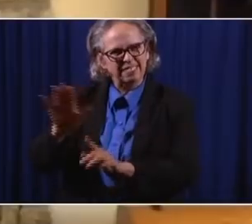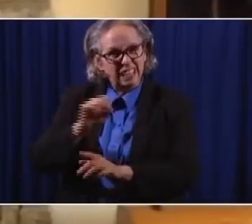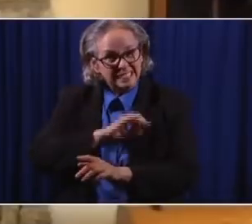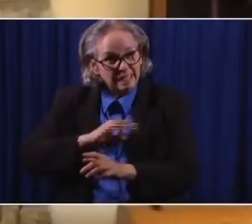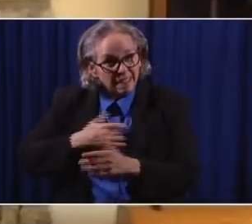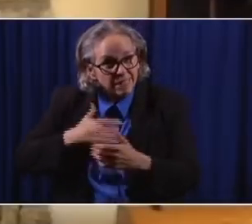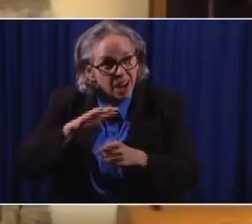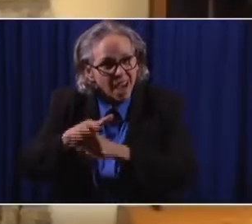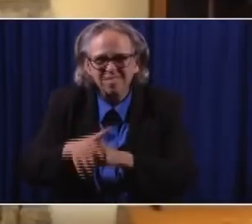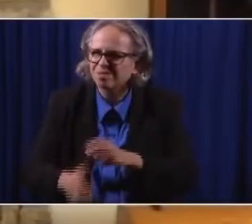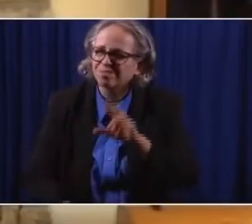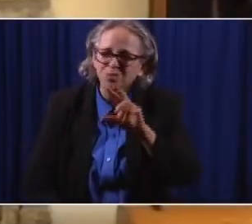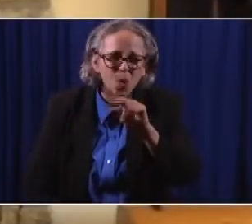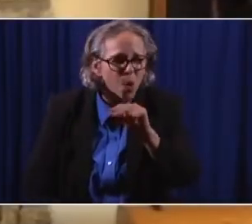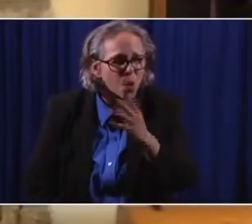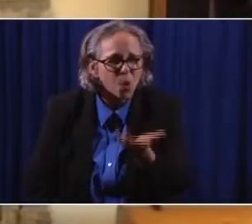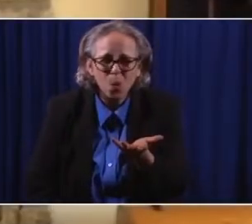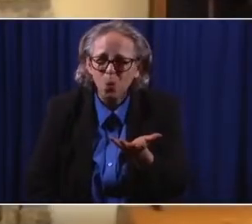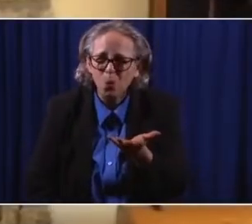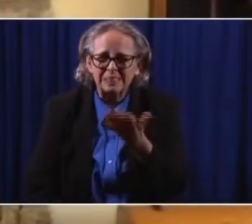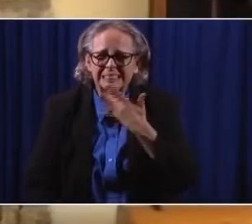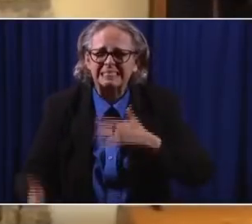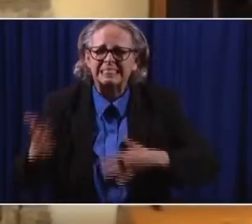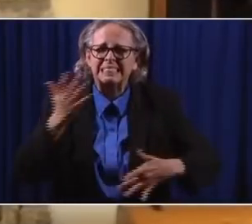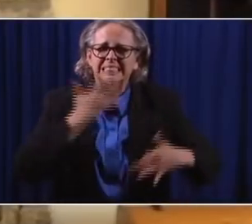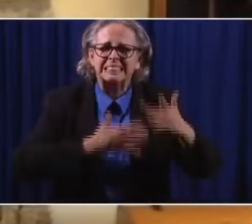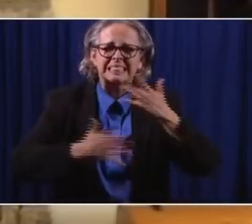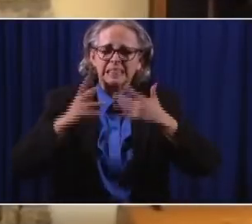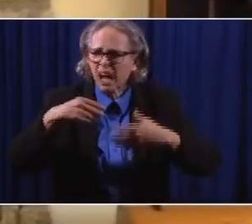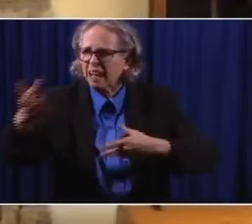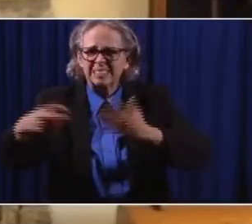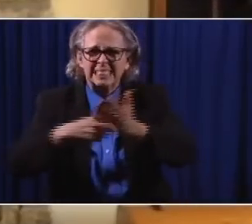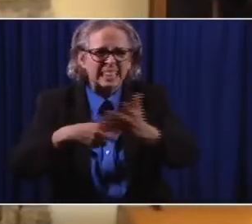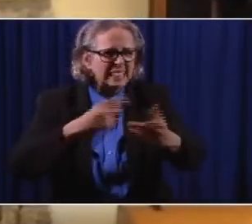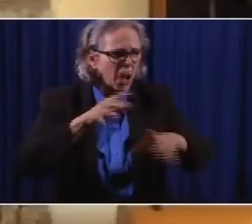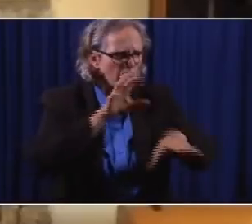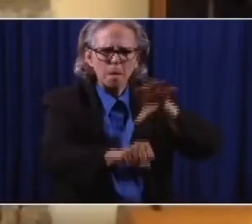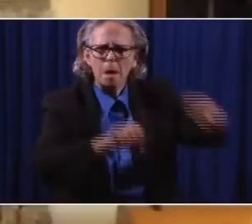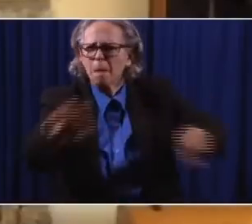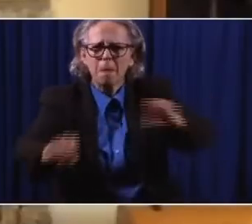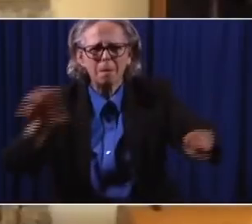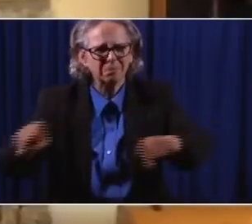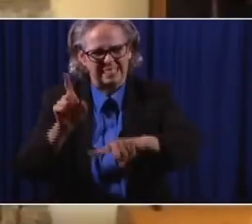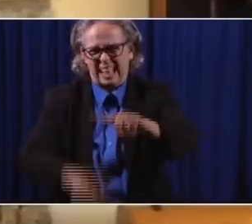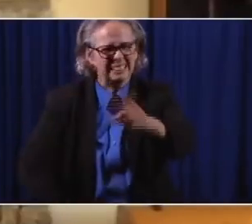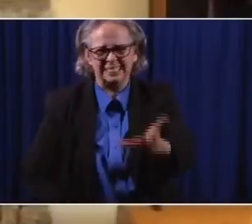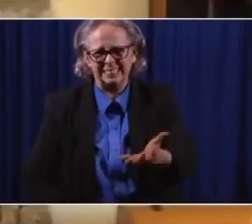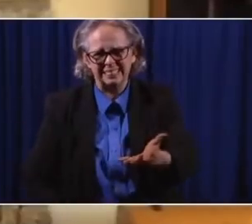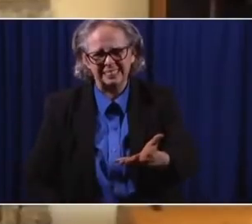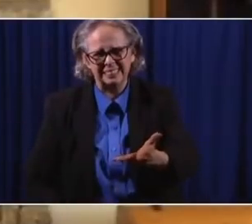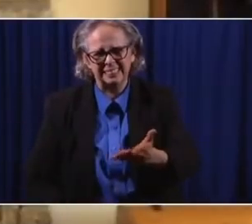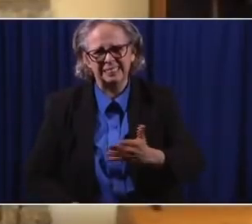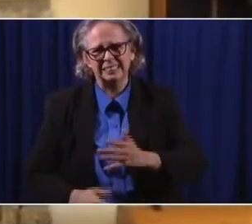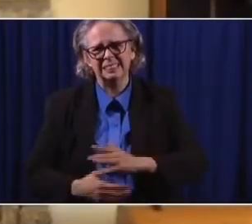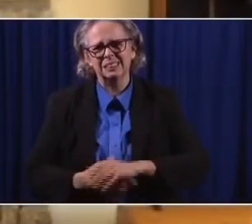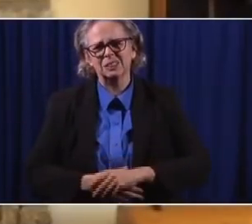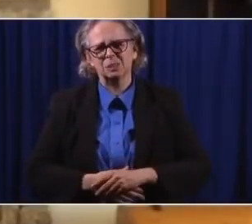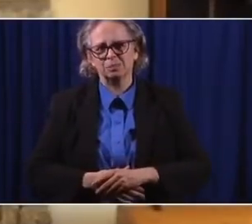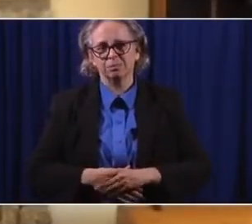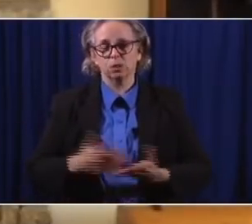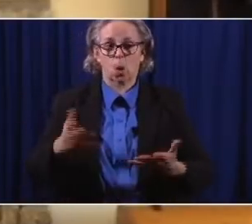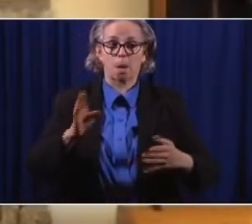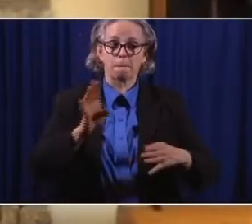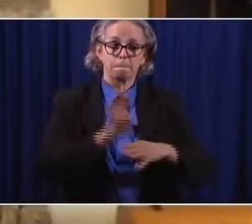everywhere. What I would say though is this: that if and I think our businesses have done a